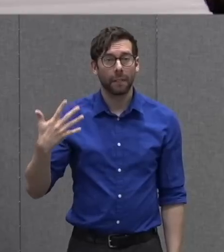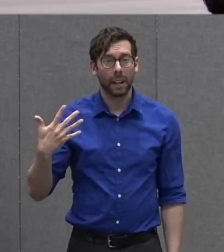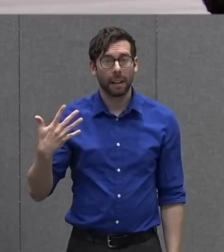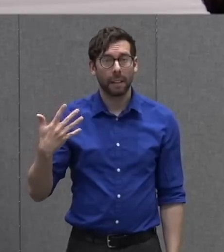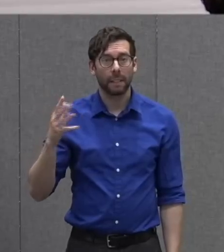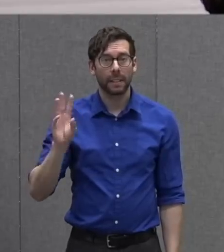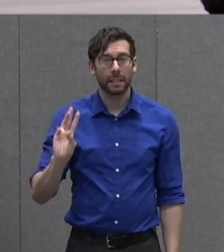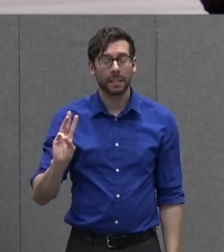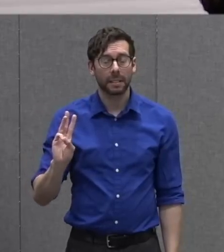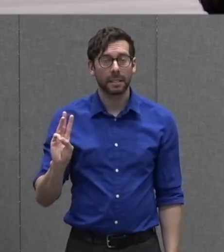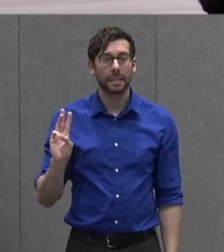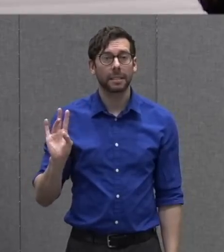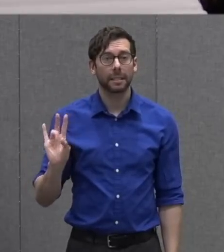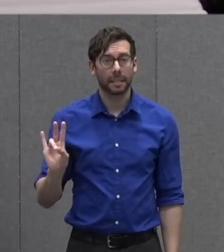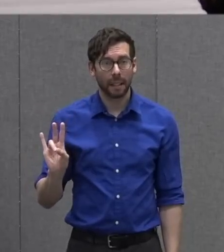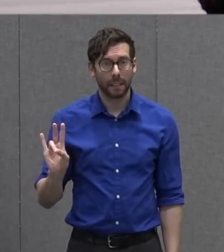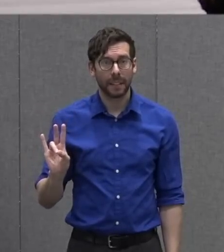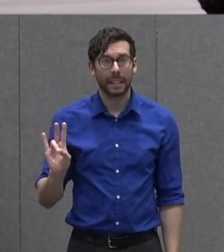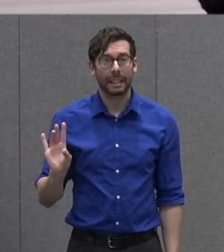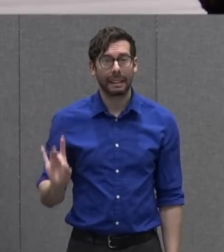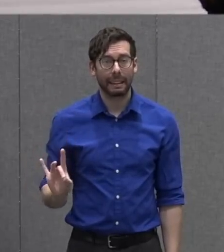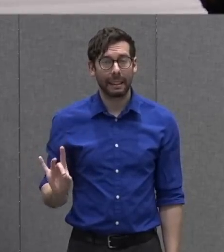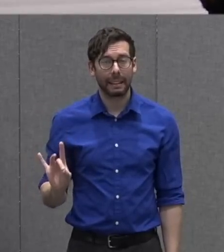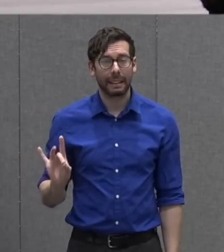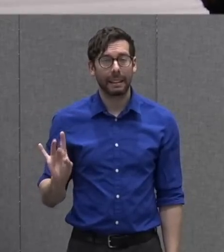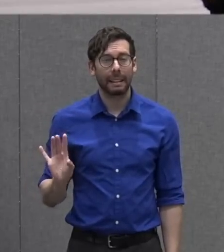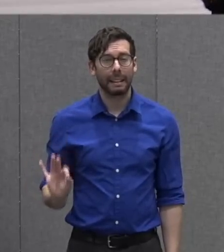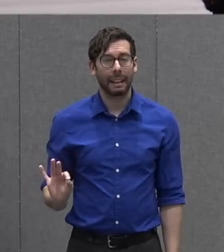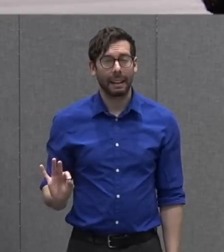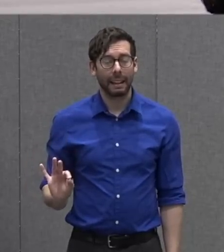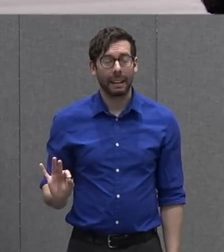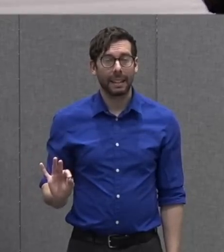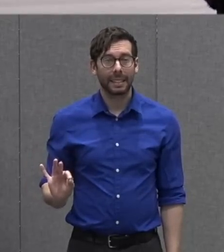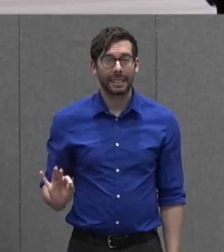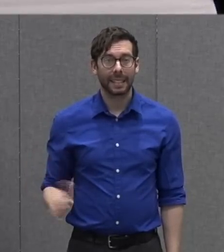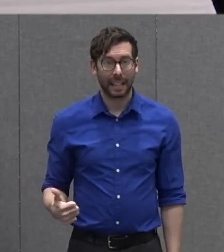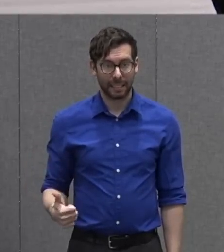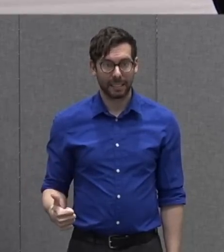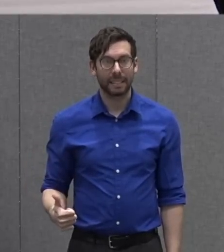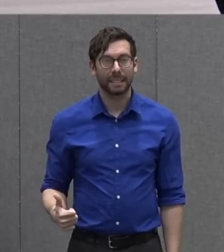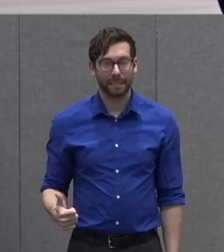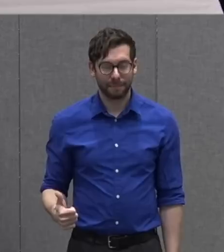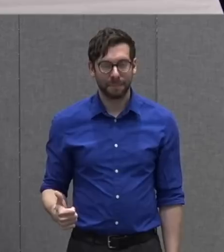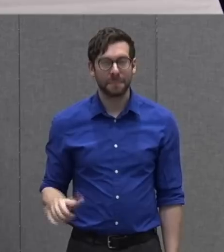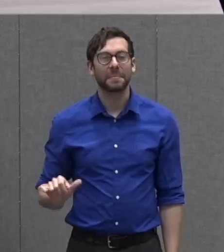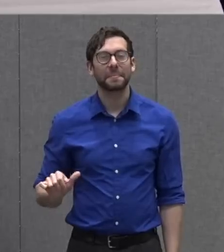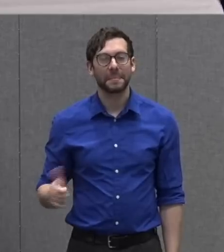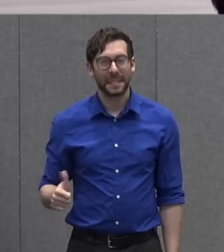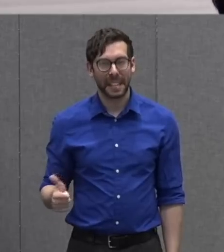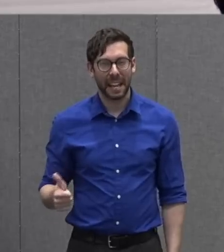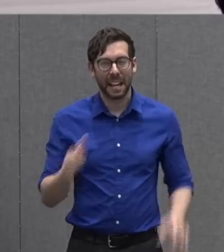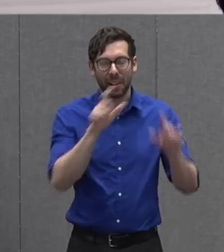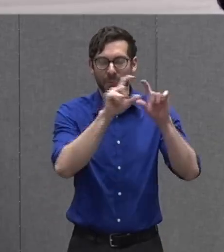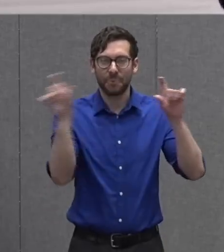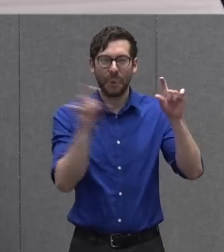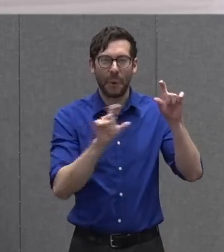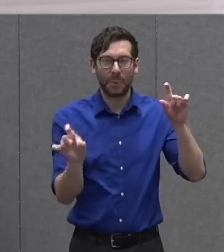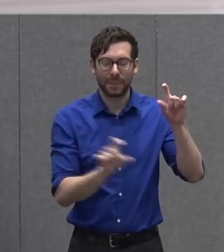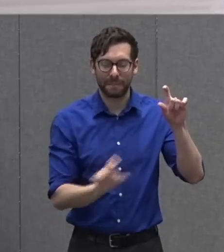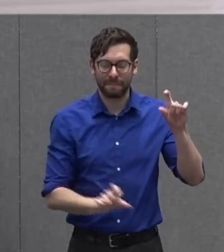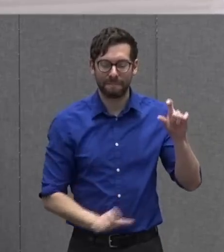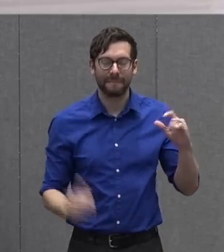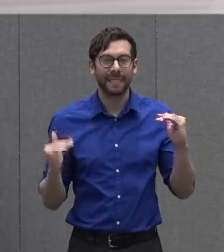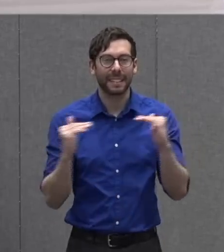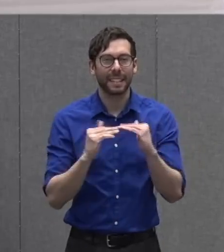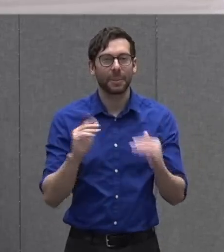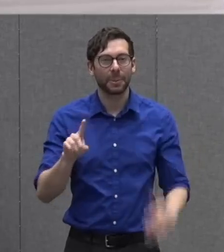6, 7, 8, 9, 10. 10 rows to get to 100. Let's count